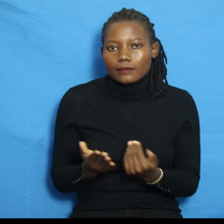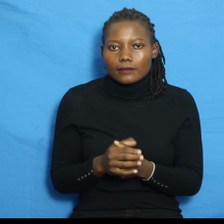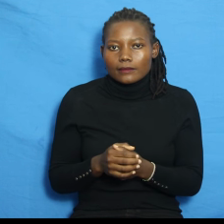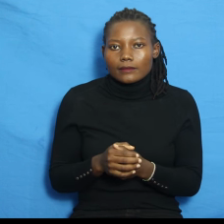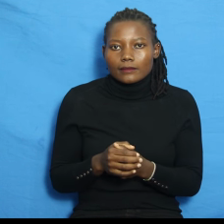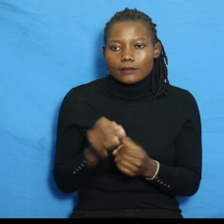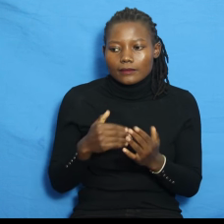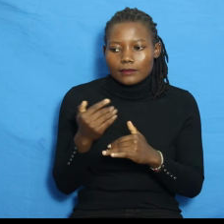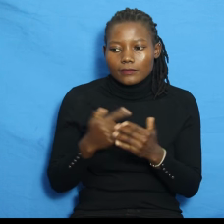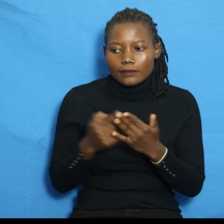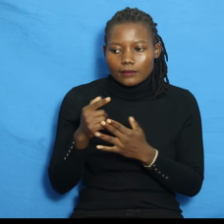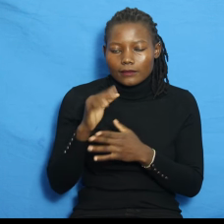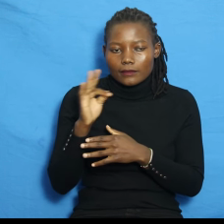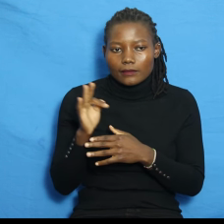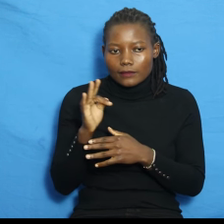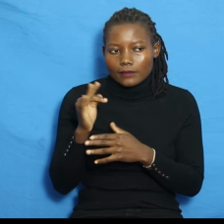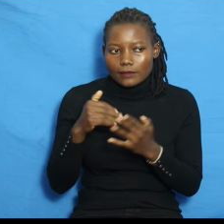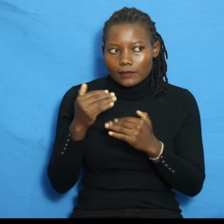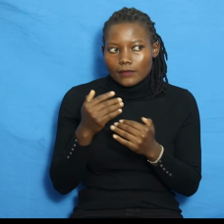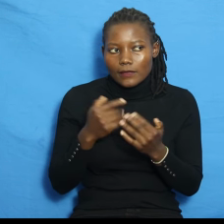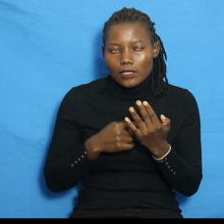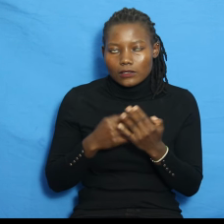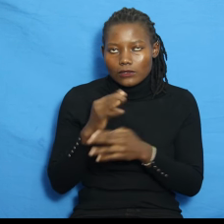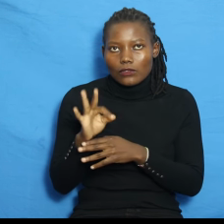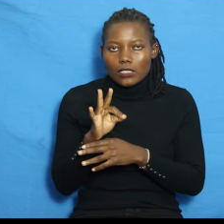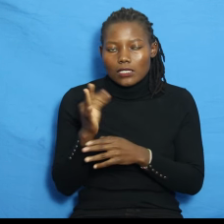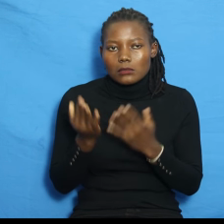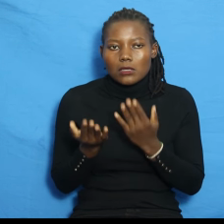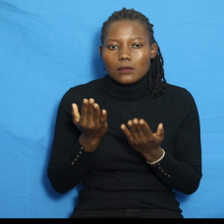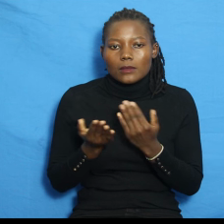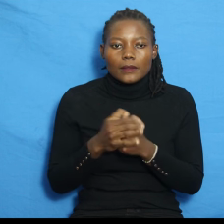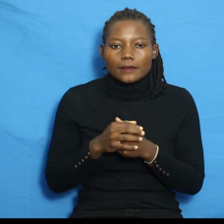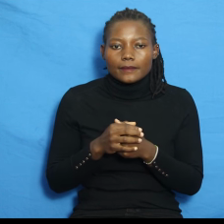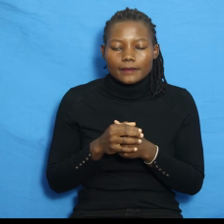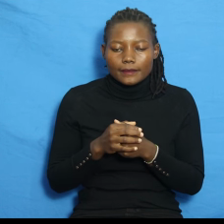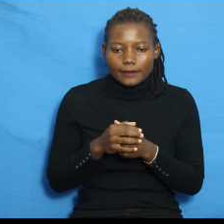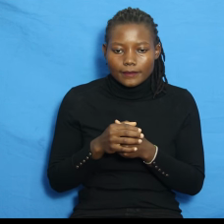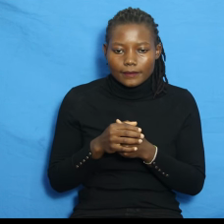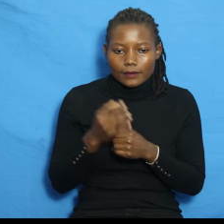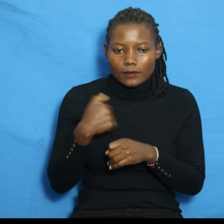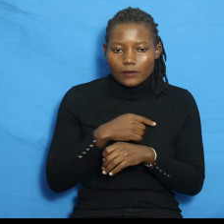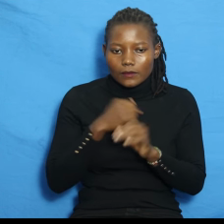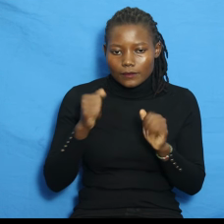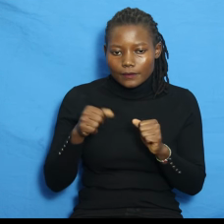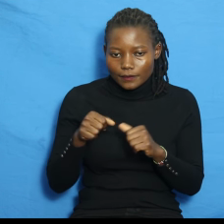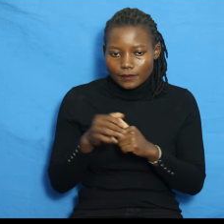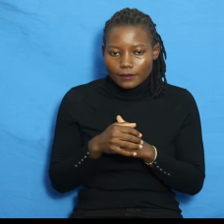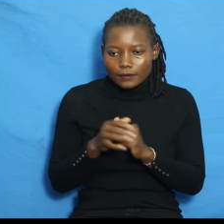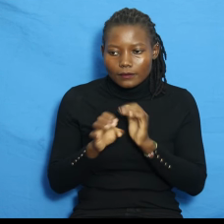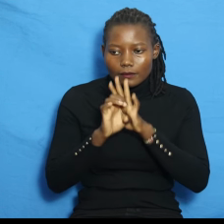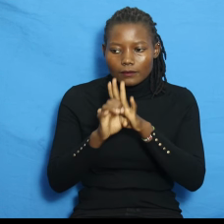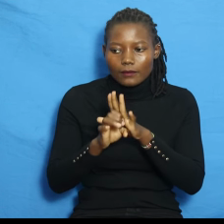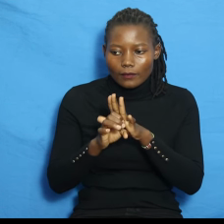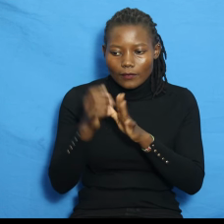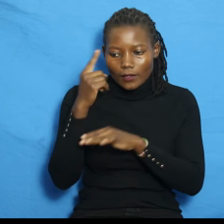not next week Friday, maybe the other Friday when the Yeah, then we can itemize. And for example,